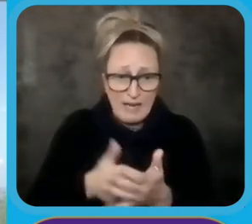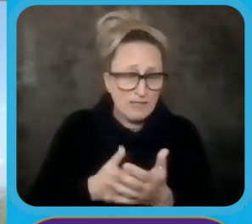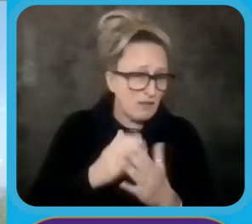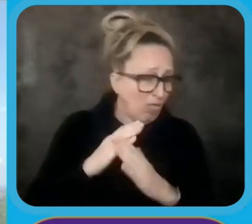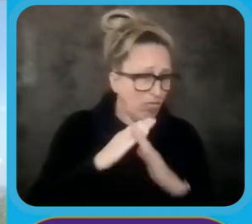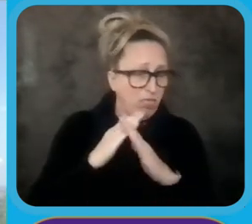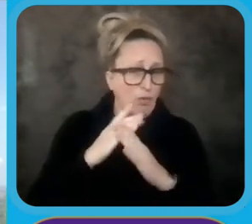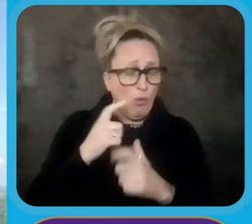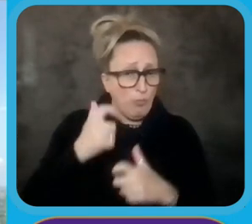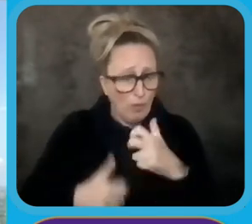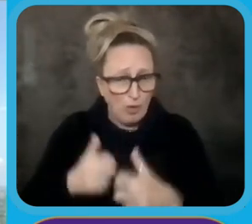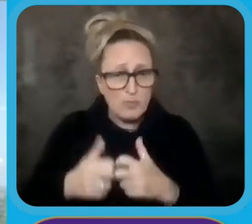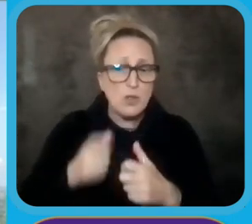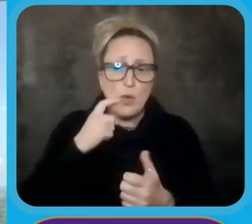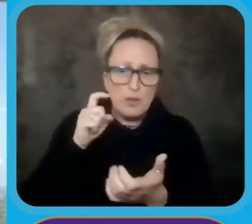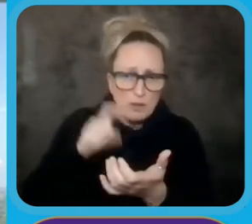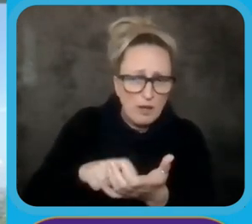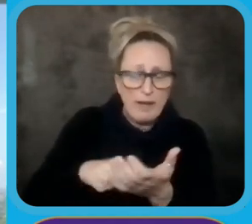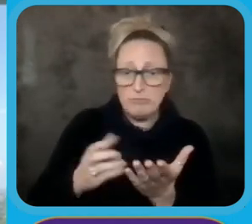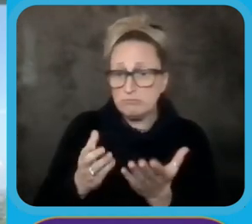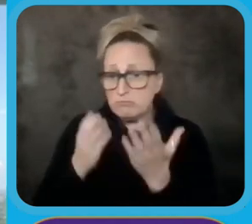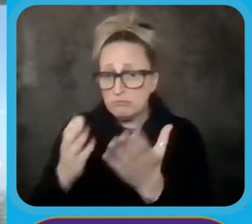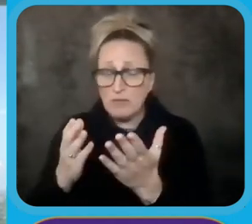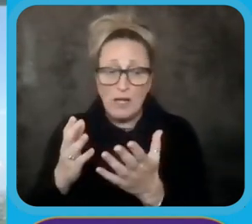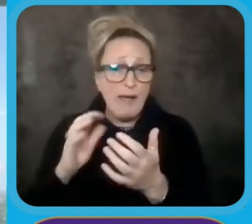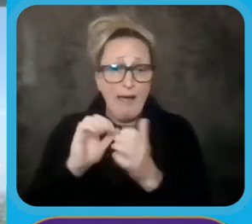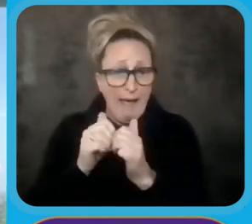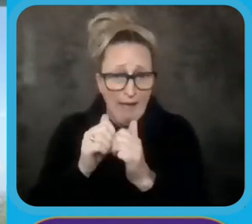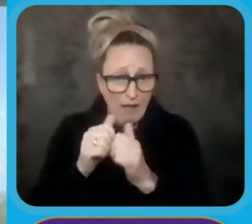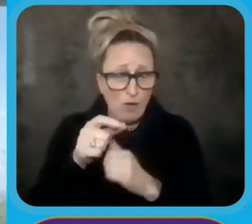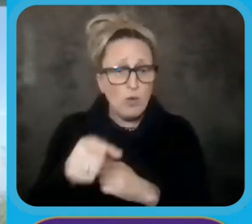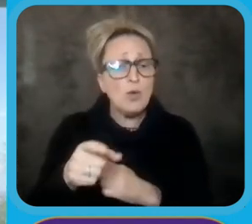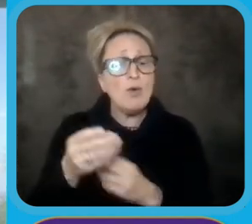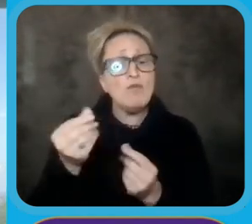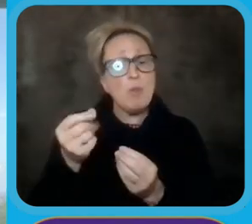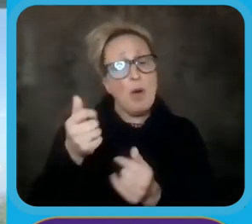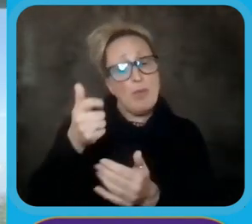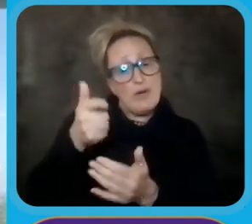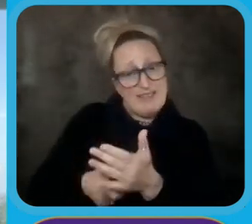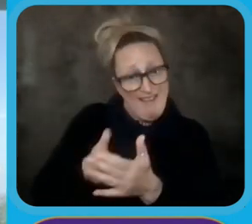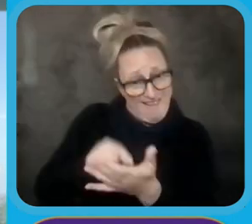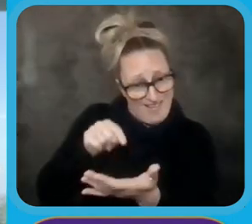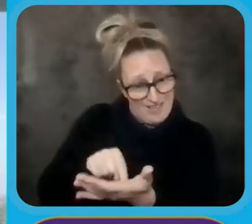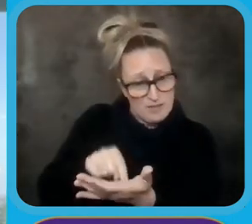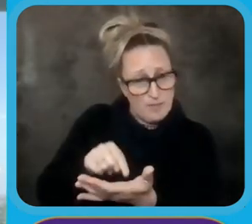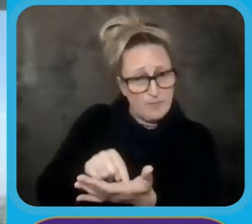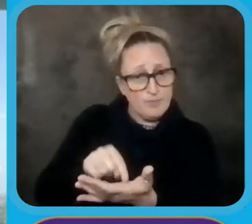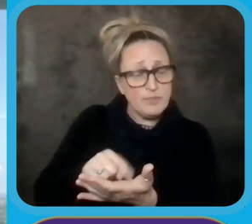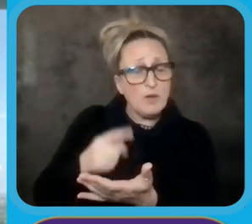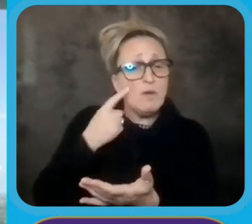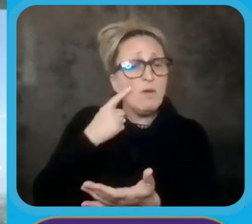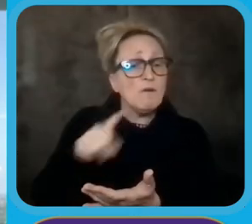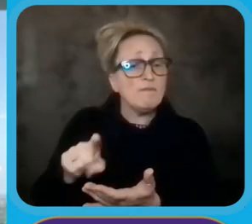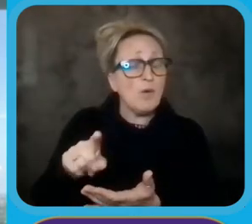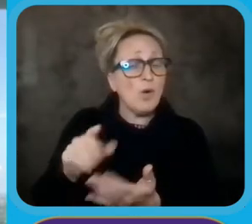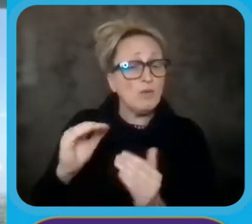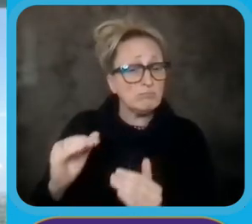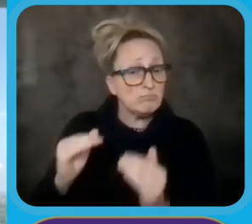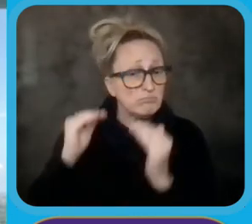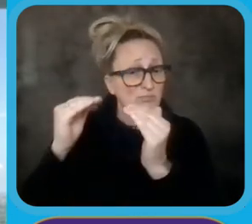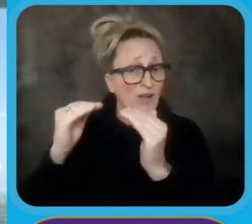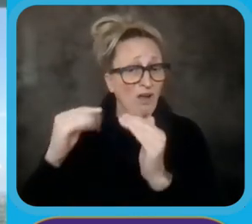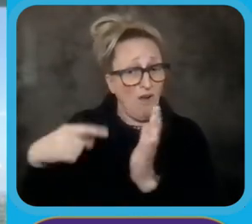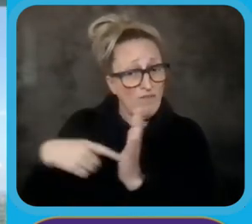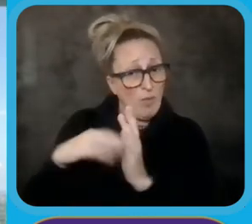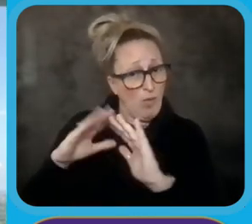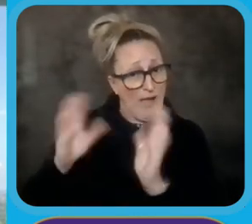and help identify and recommend avenues in the property tax arena for expediting affordable housing